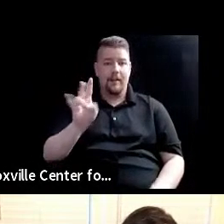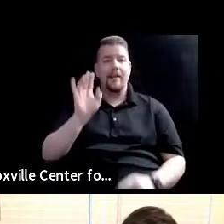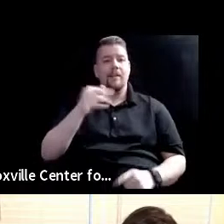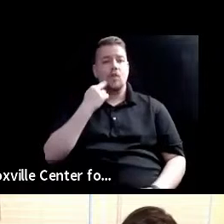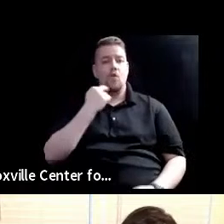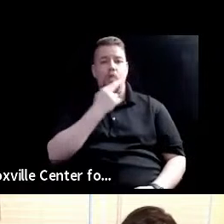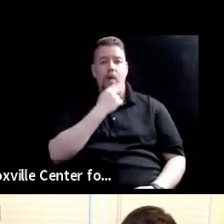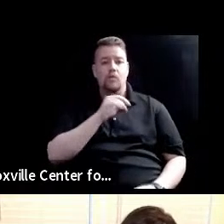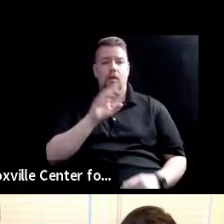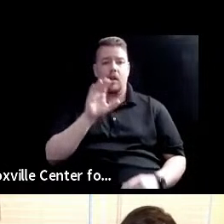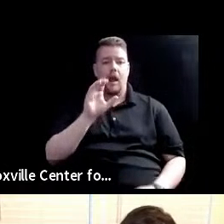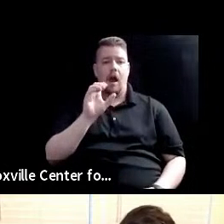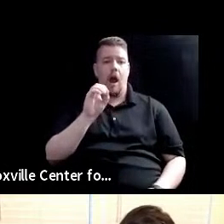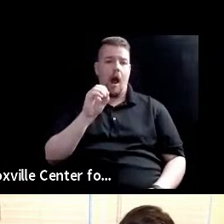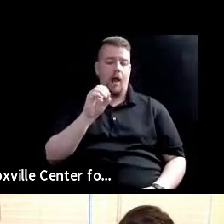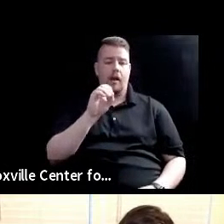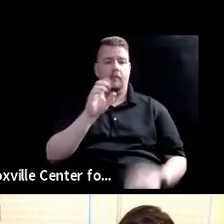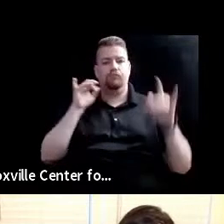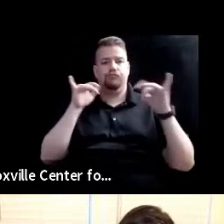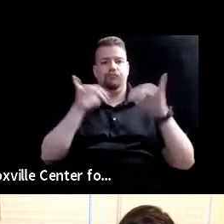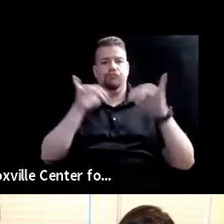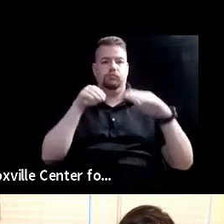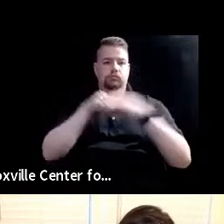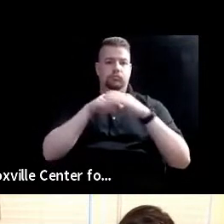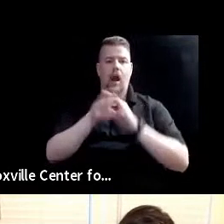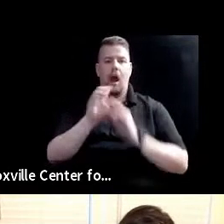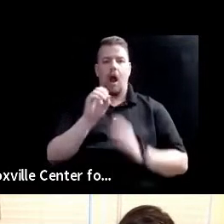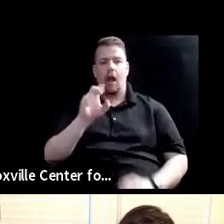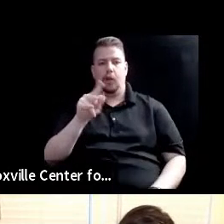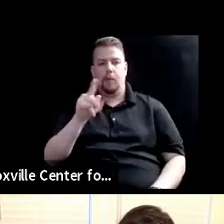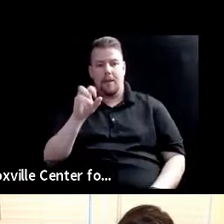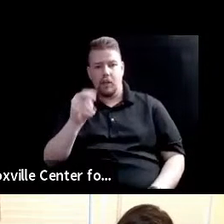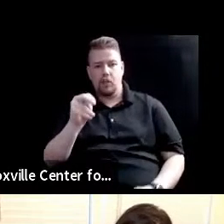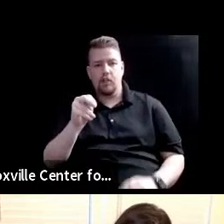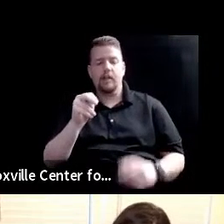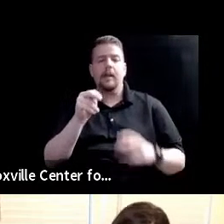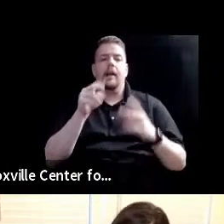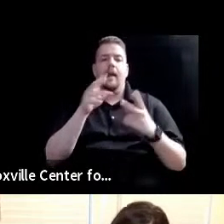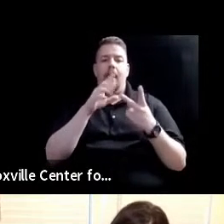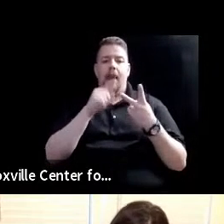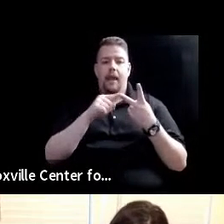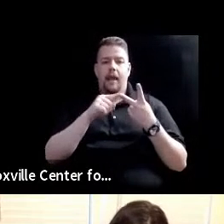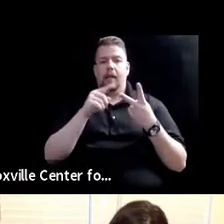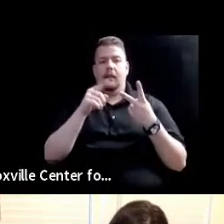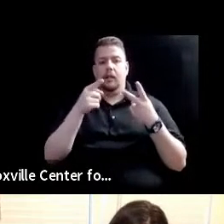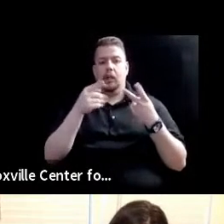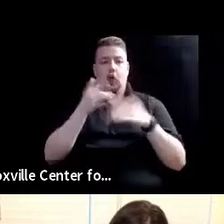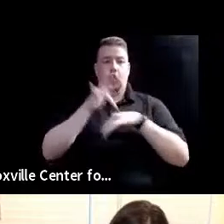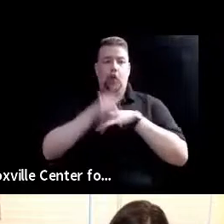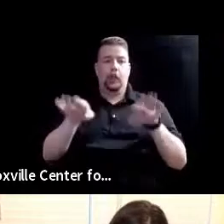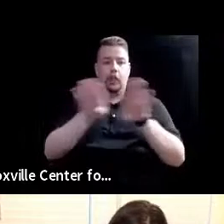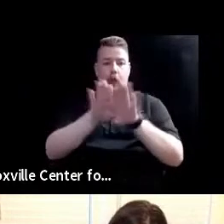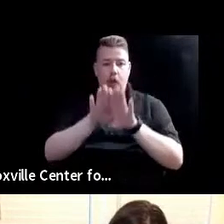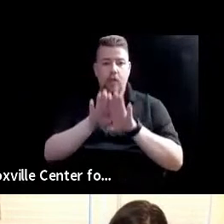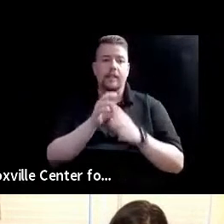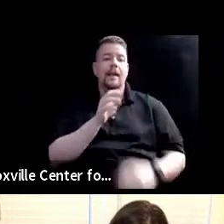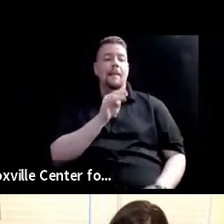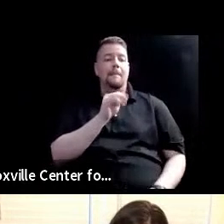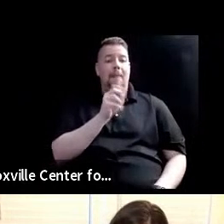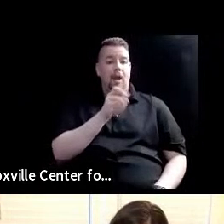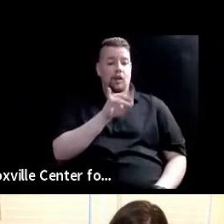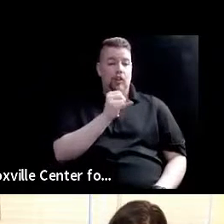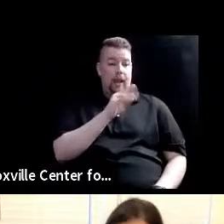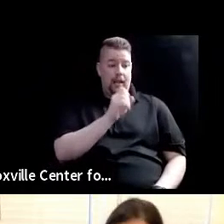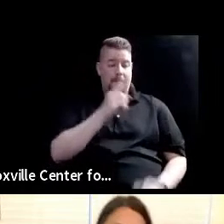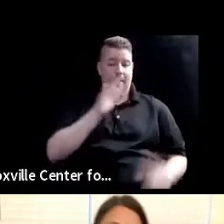restaurant occupancy limitation and early closure regulation. And Mayor Jacobs asked if you could speak to us, so the floor